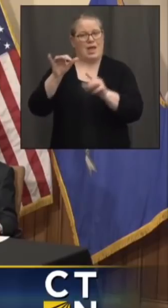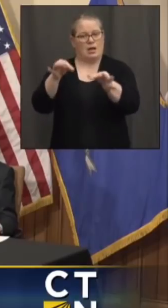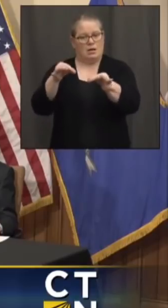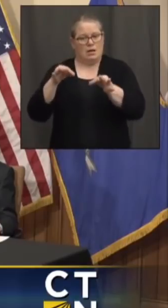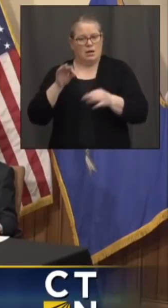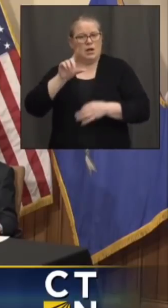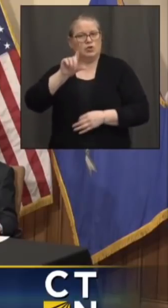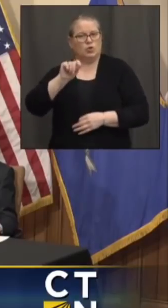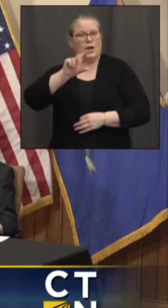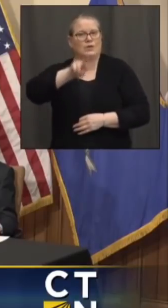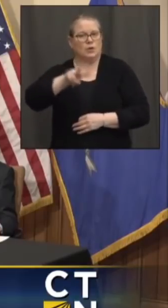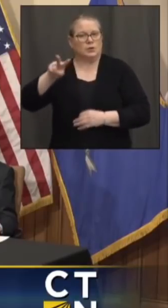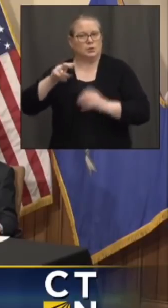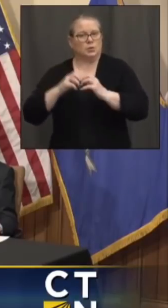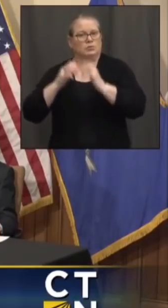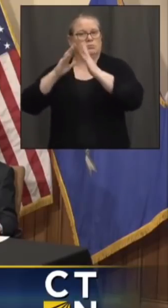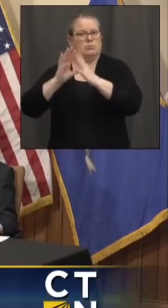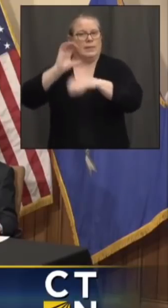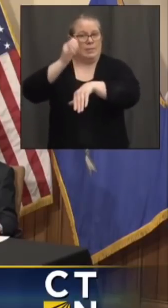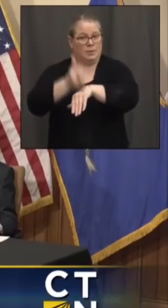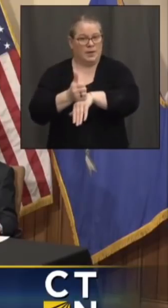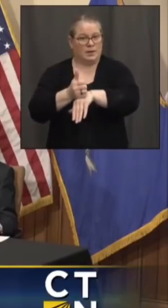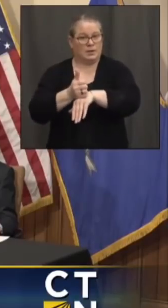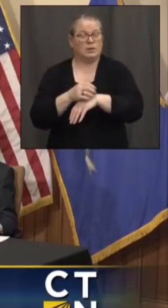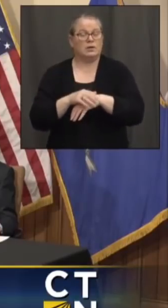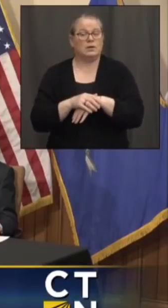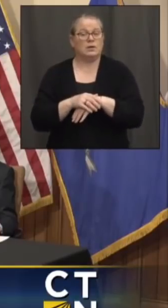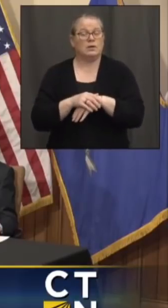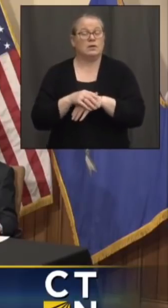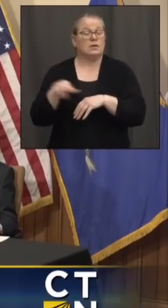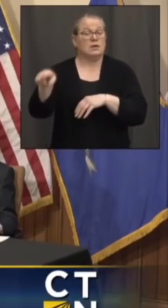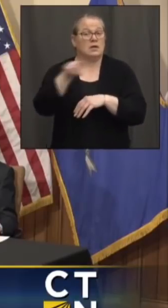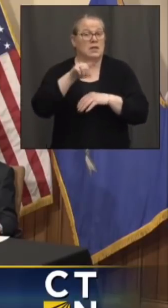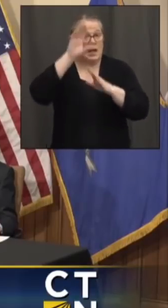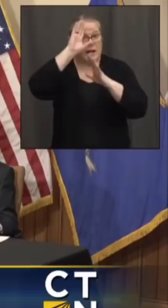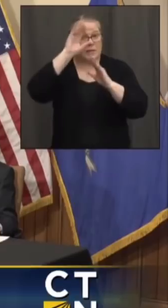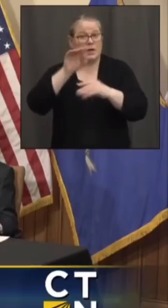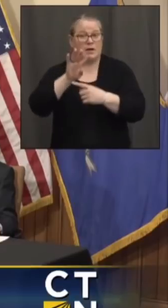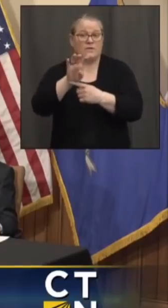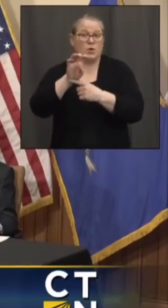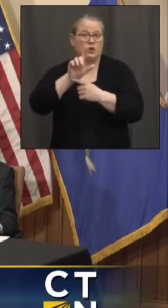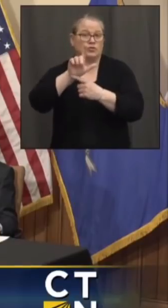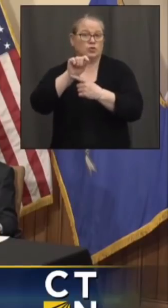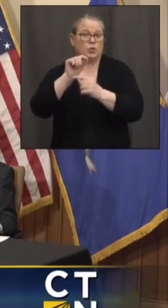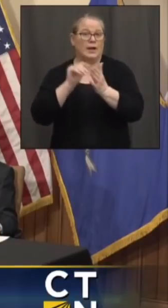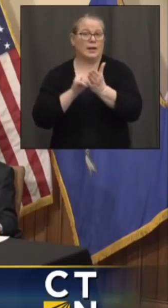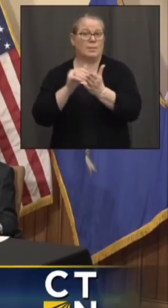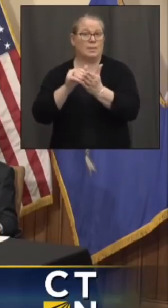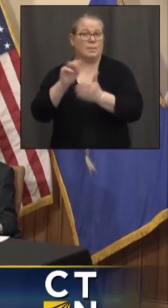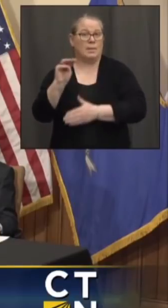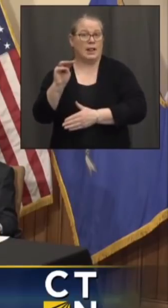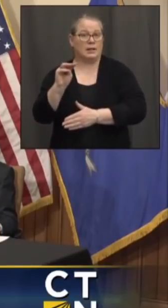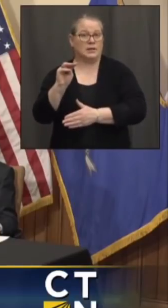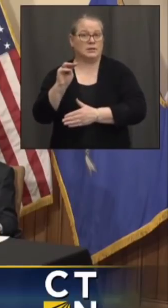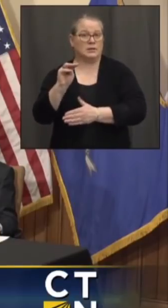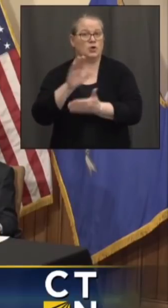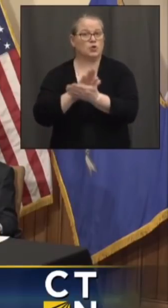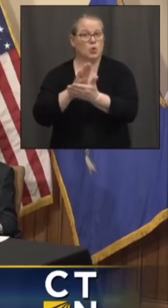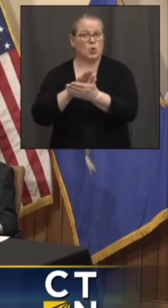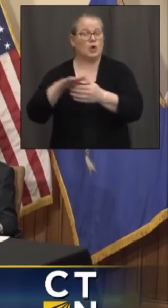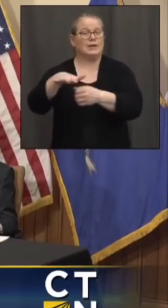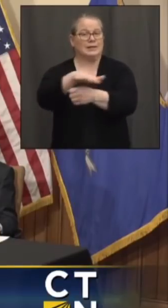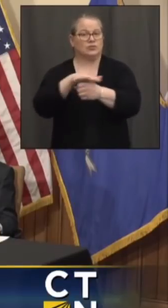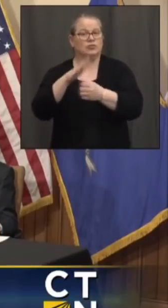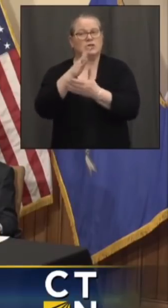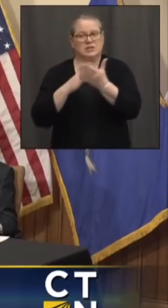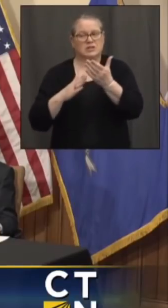year 2022, and they say that would be $420 million for school districts, some of the